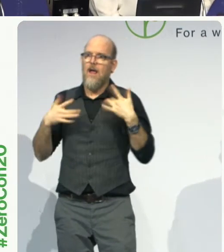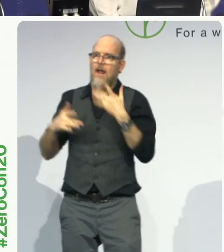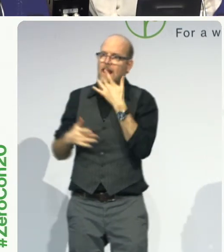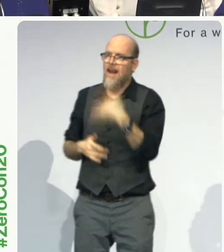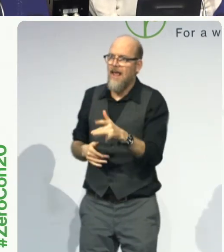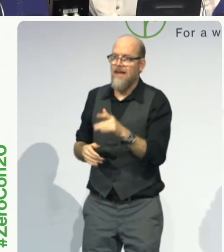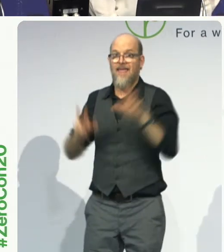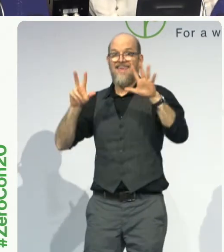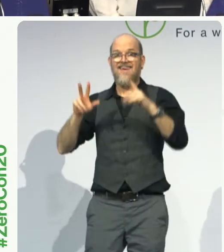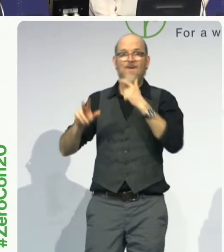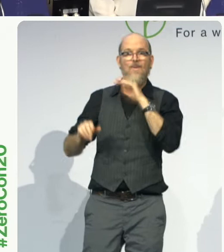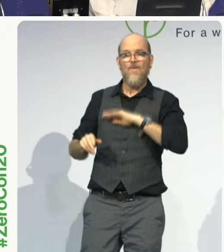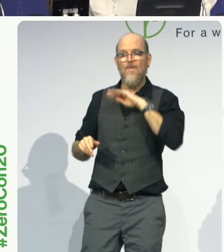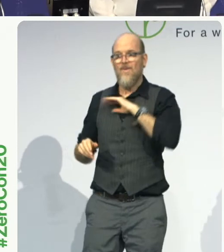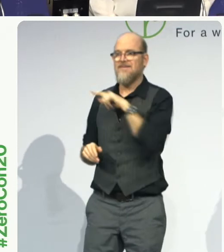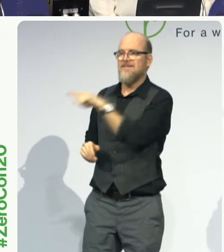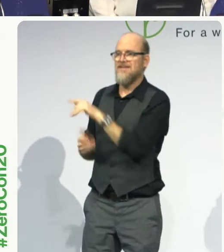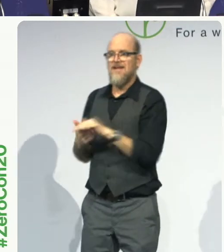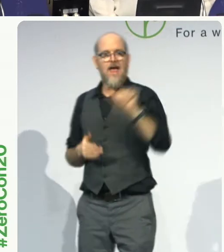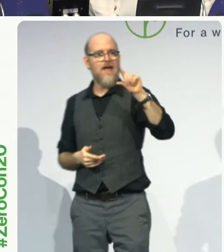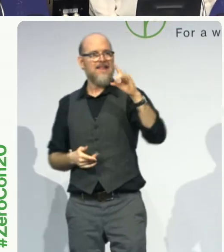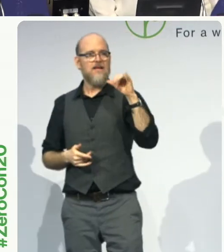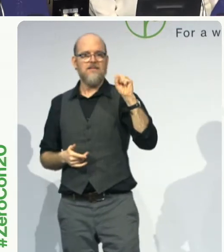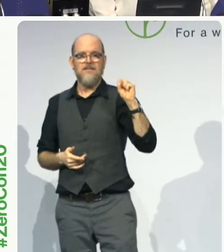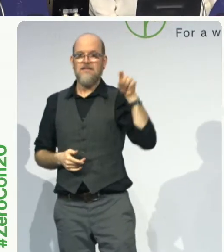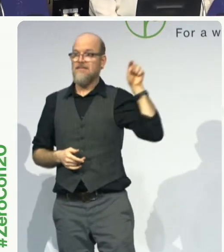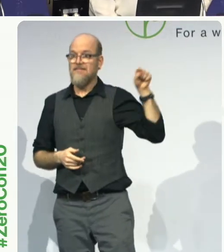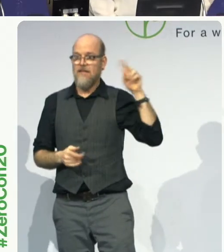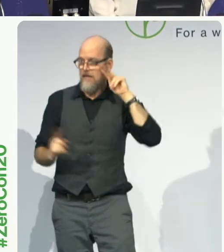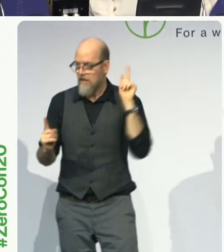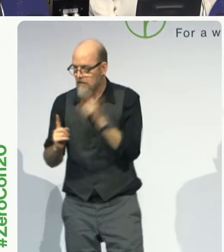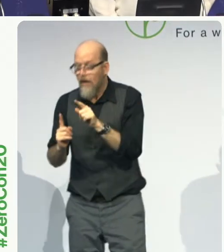Salvador began to receive treatment. At 23,